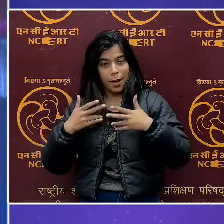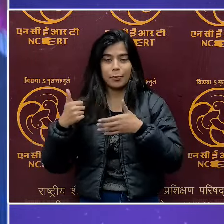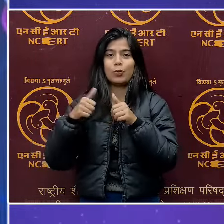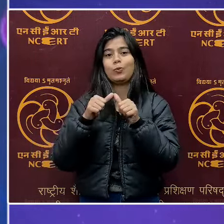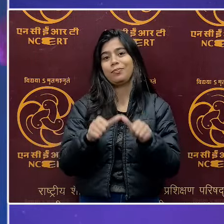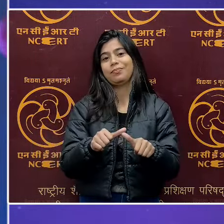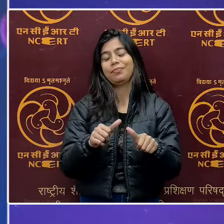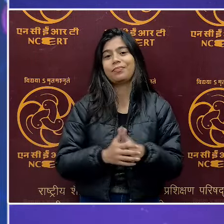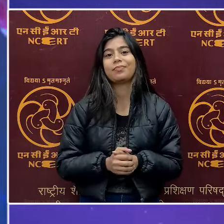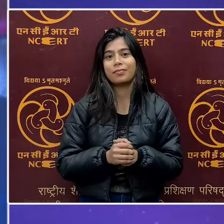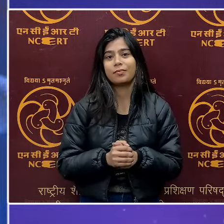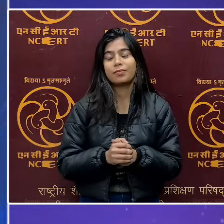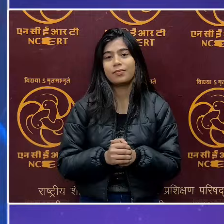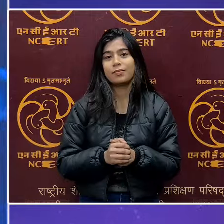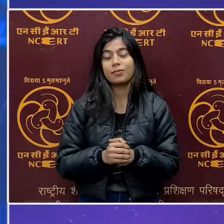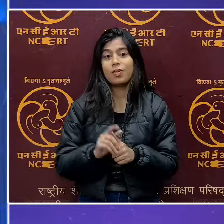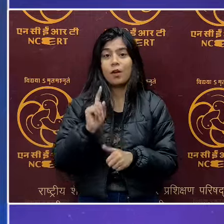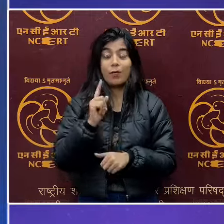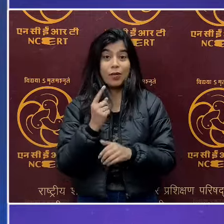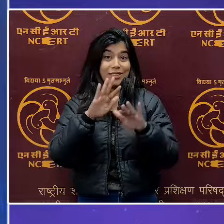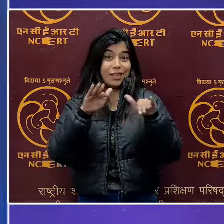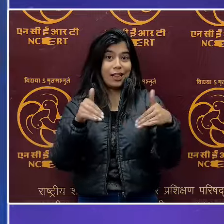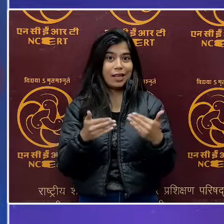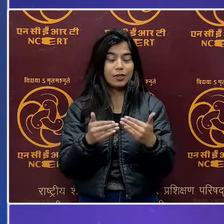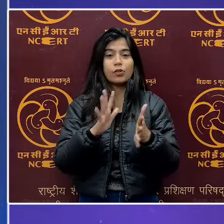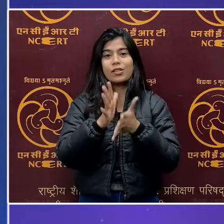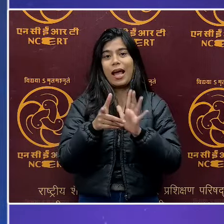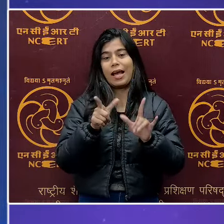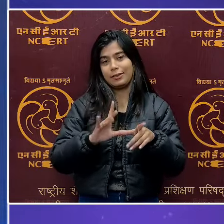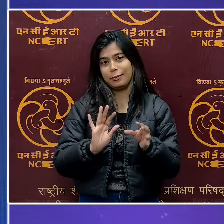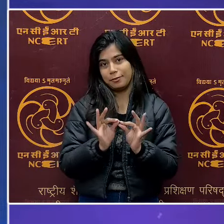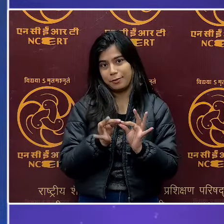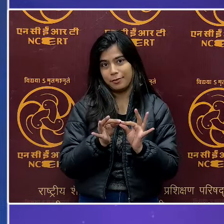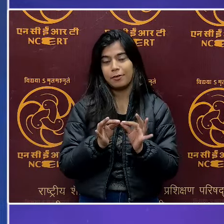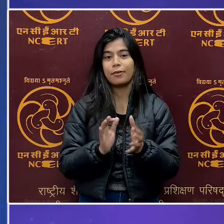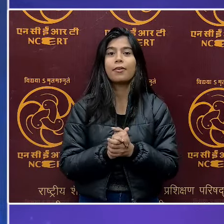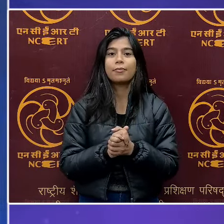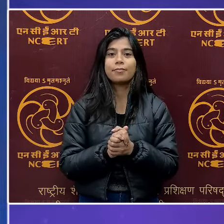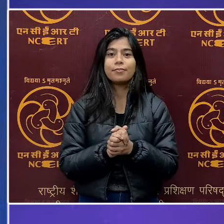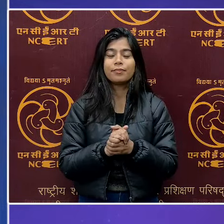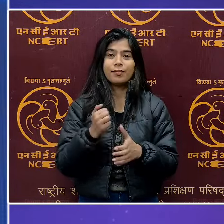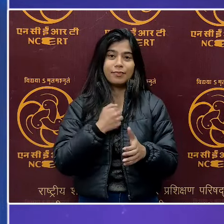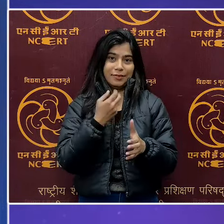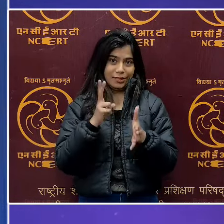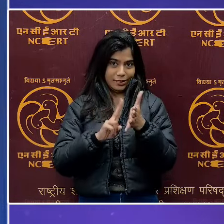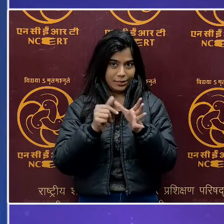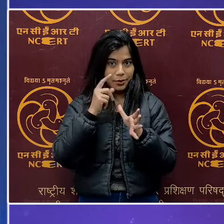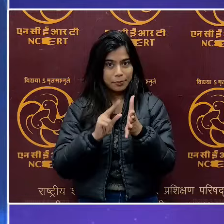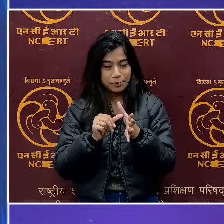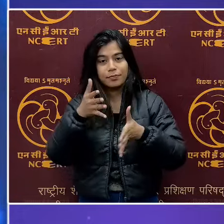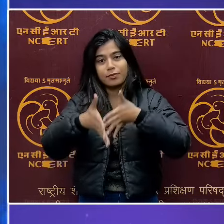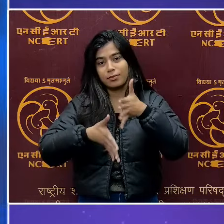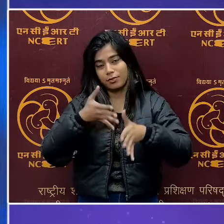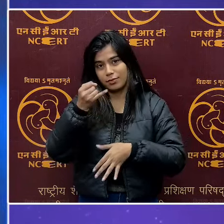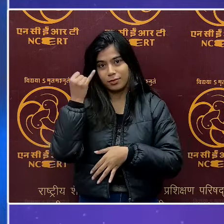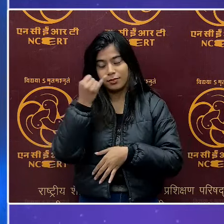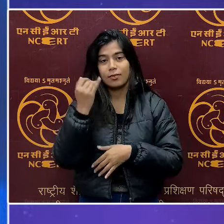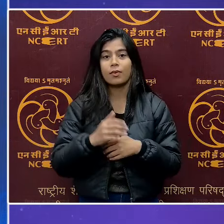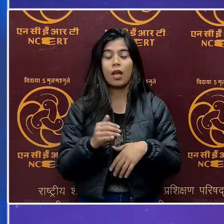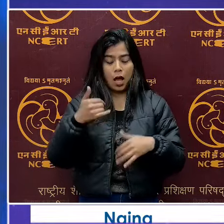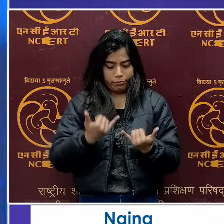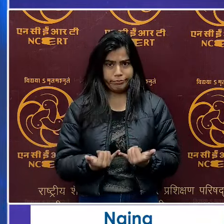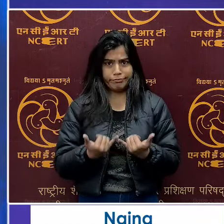For now, let me please introduce you to our sign language interpreter, and she is Naina. Along with Naina, we have